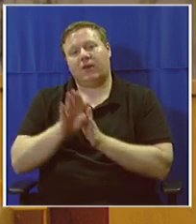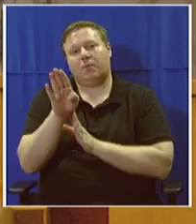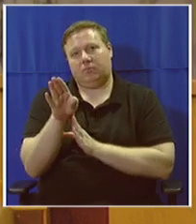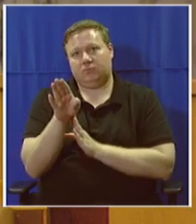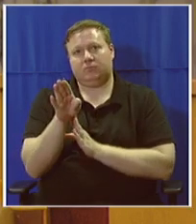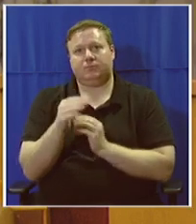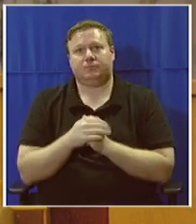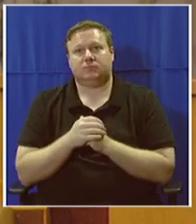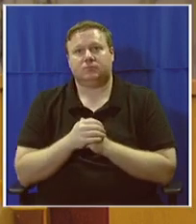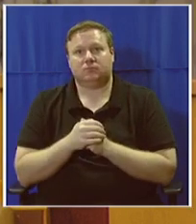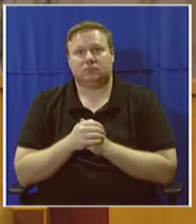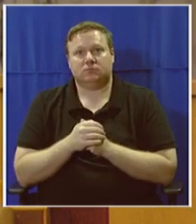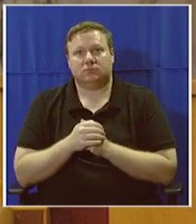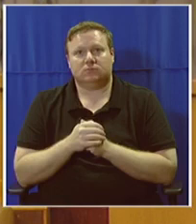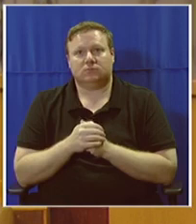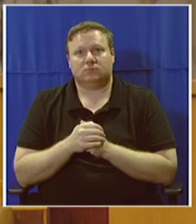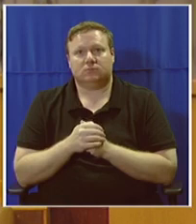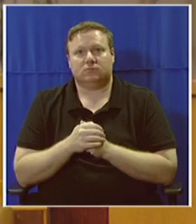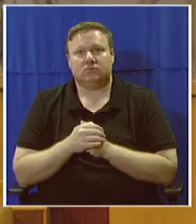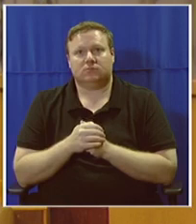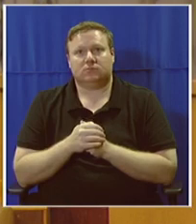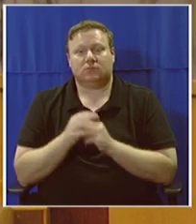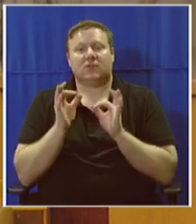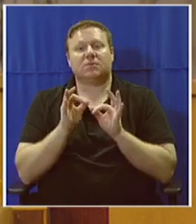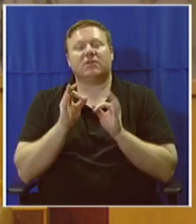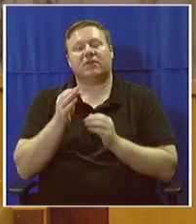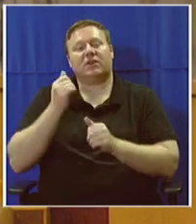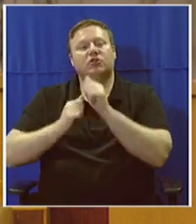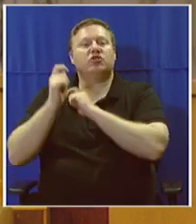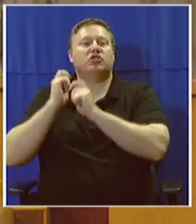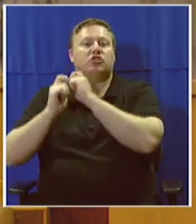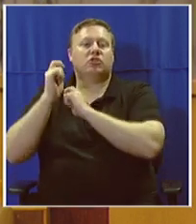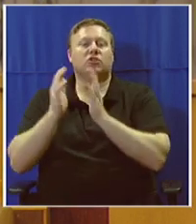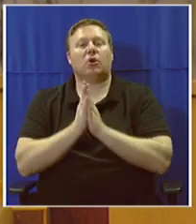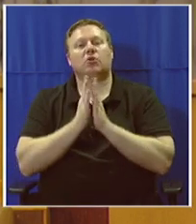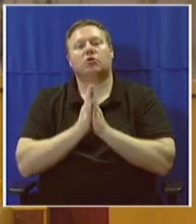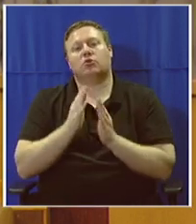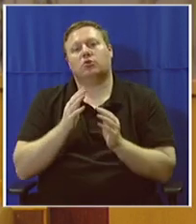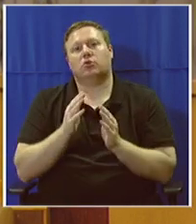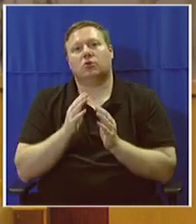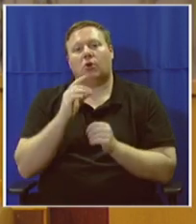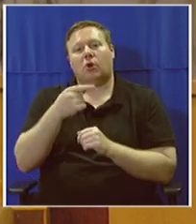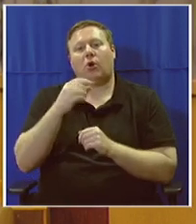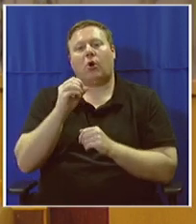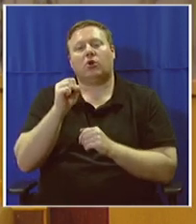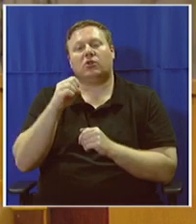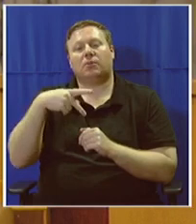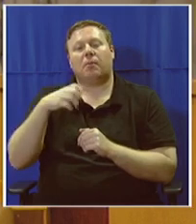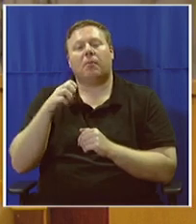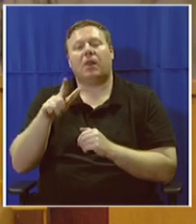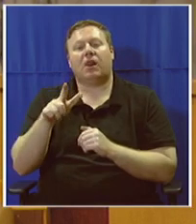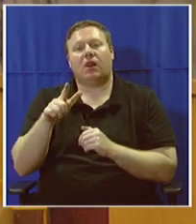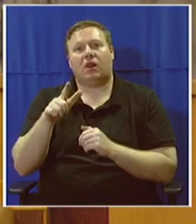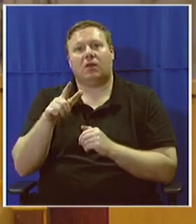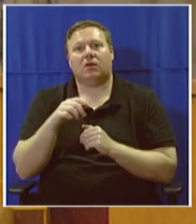especially when it came to traditional gospel music. We believe also that South African